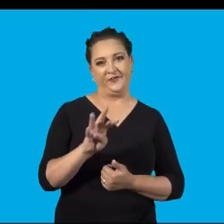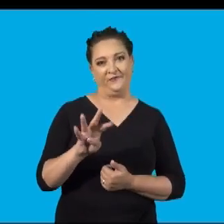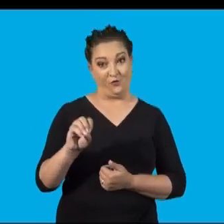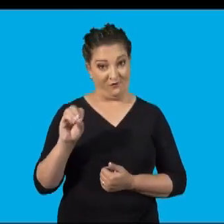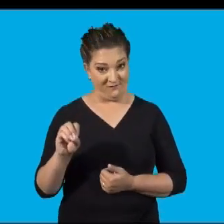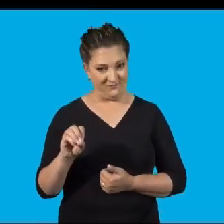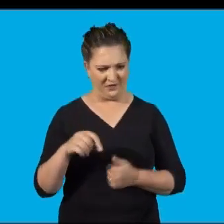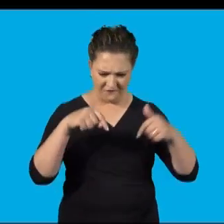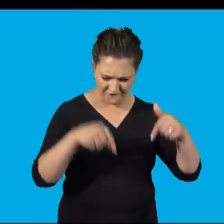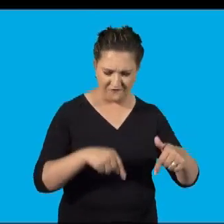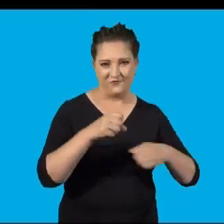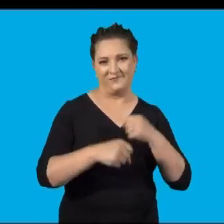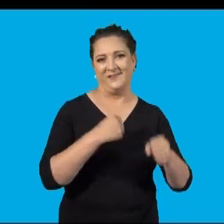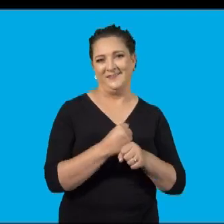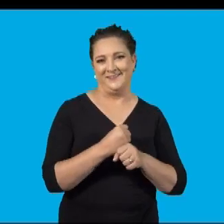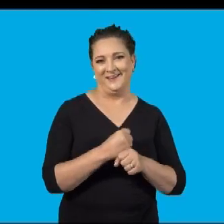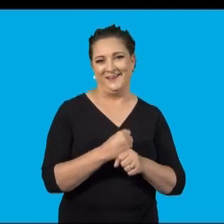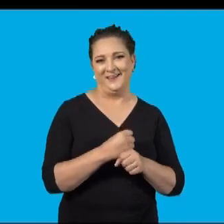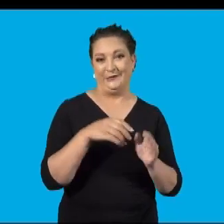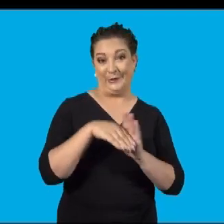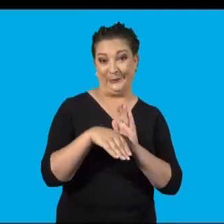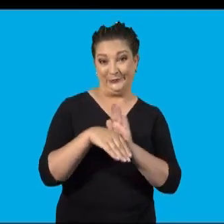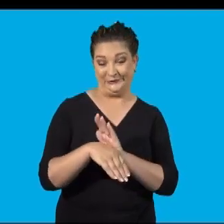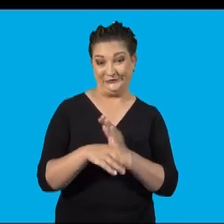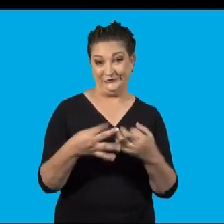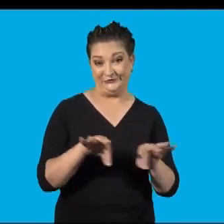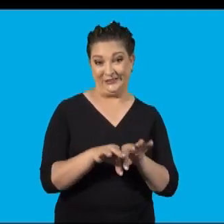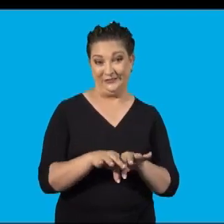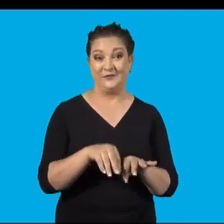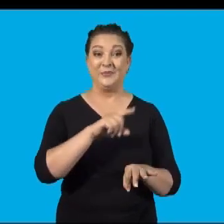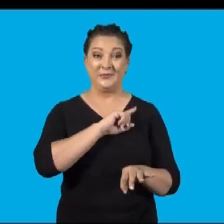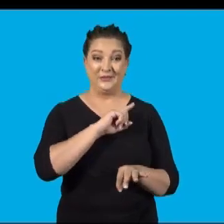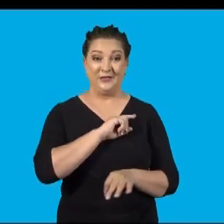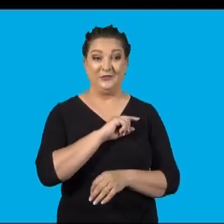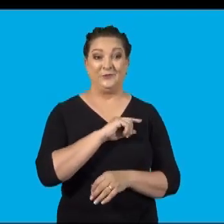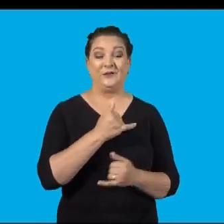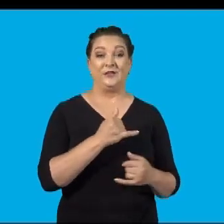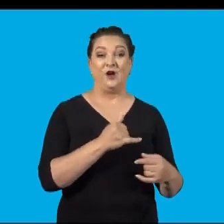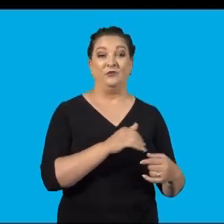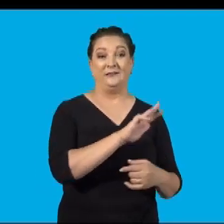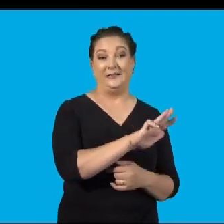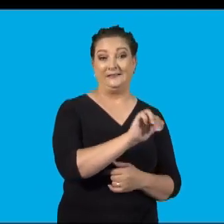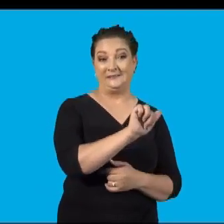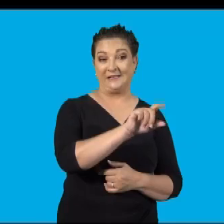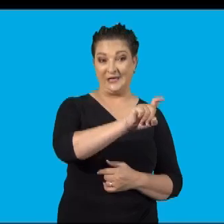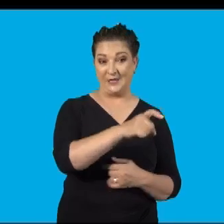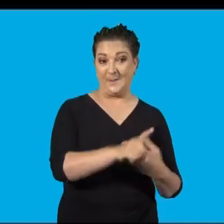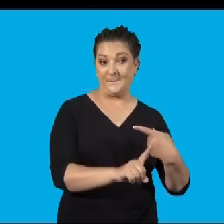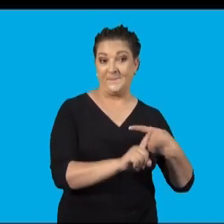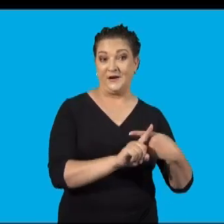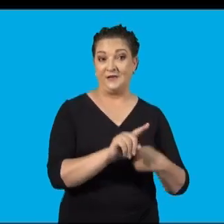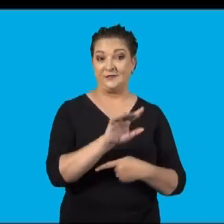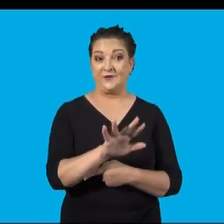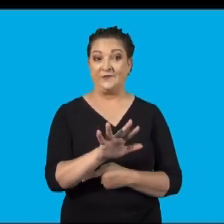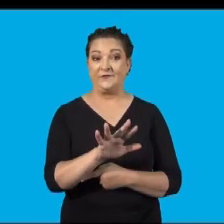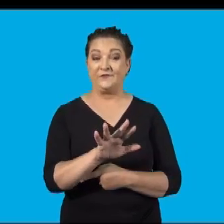50,400. That is my depreciation for this current year. So I'll come here, then I'll say plus 50.4. Calculators, guys, how much do you